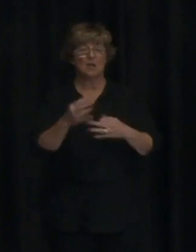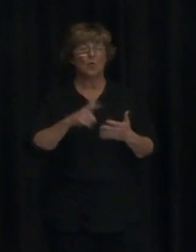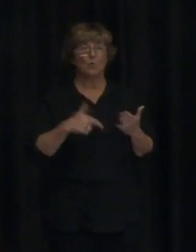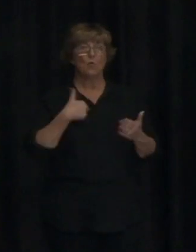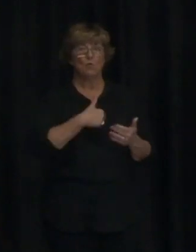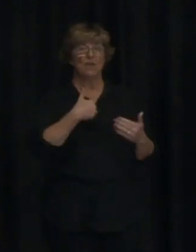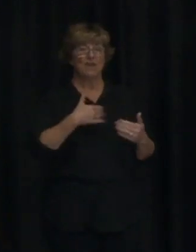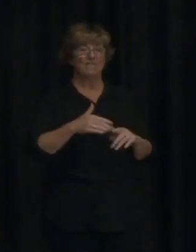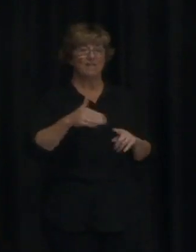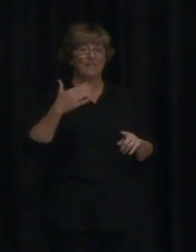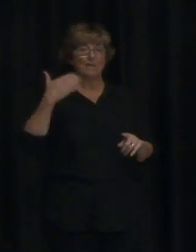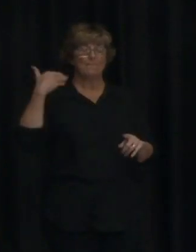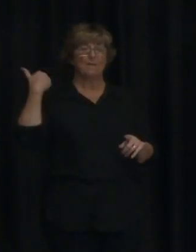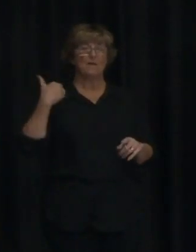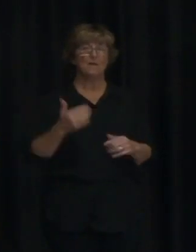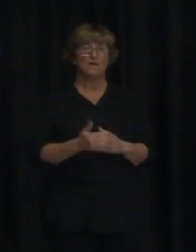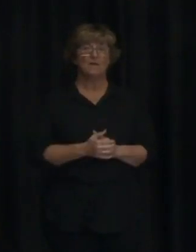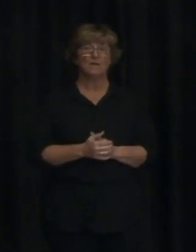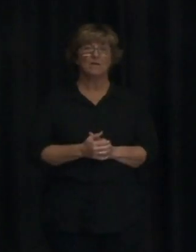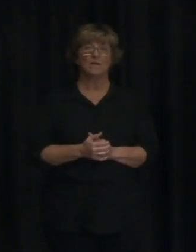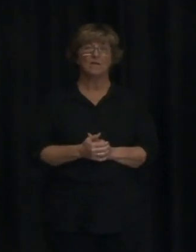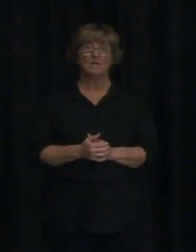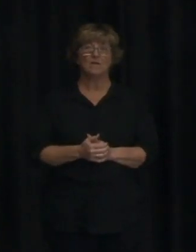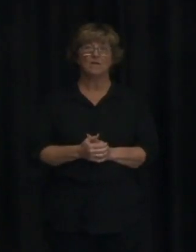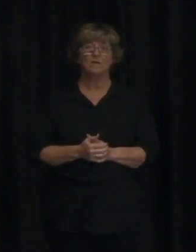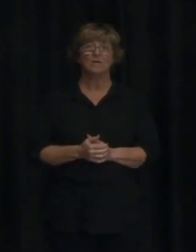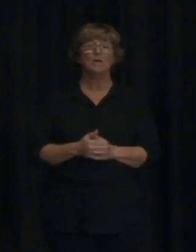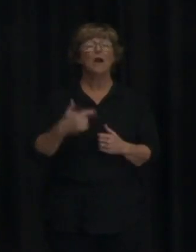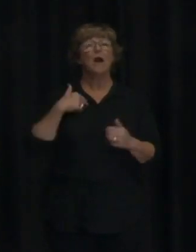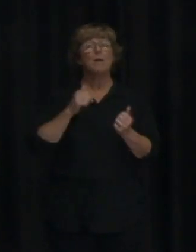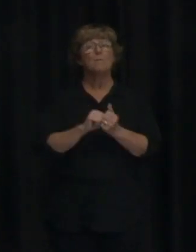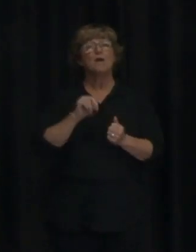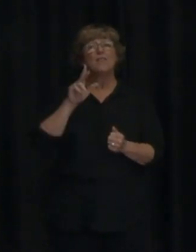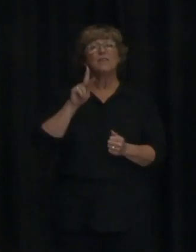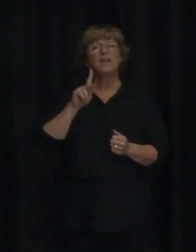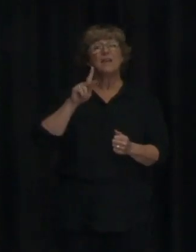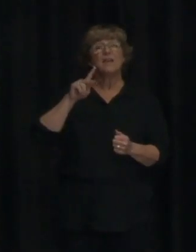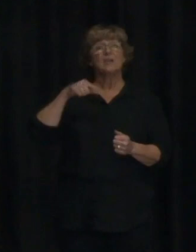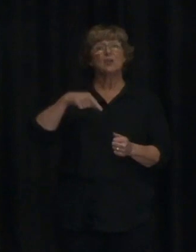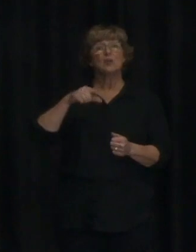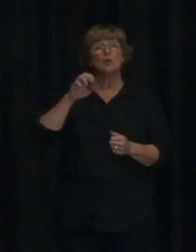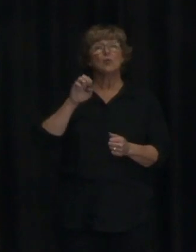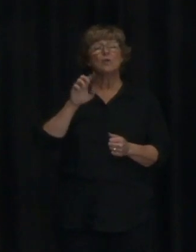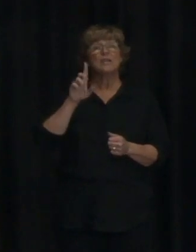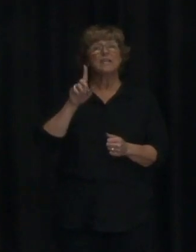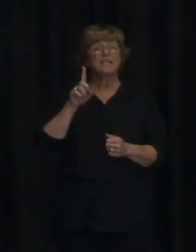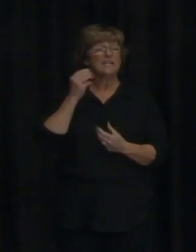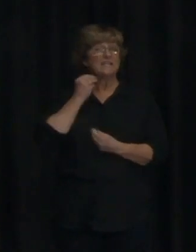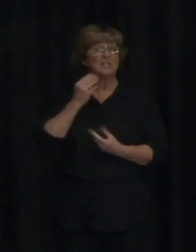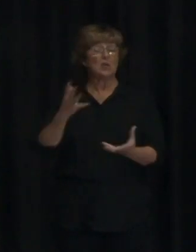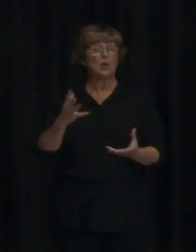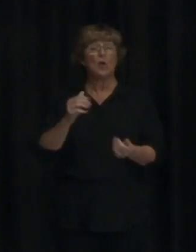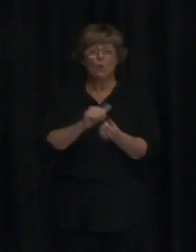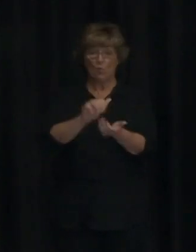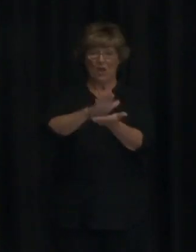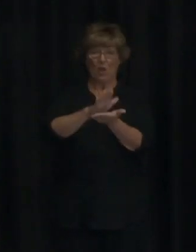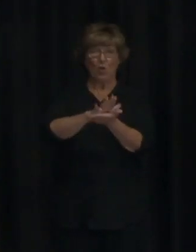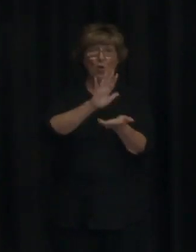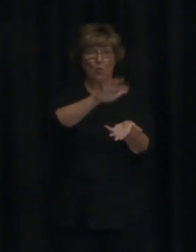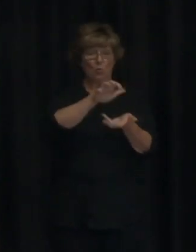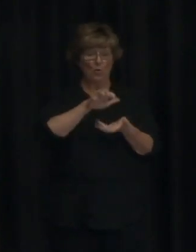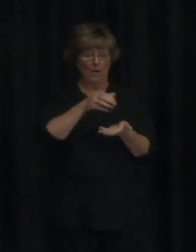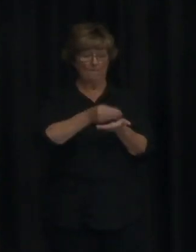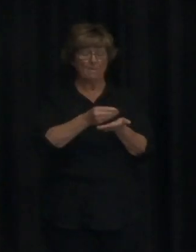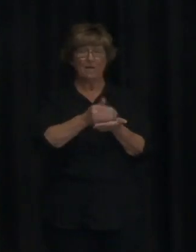the past. Governor Katie Orr with KQED News. I wonder, given that schools with this money will be able